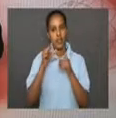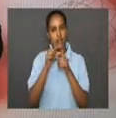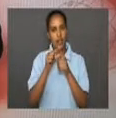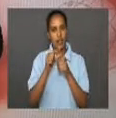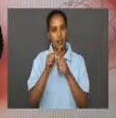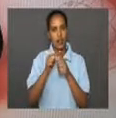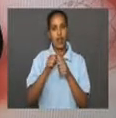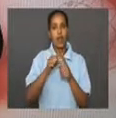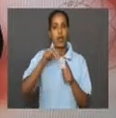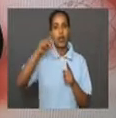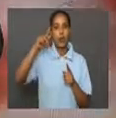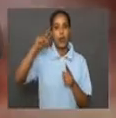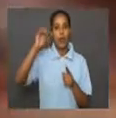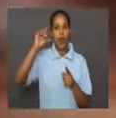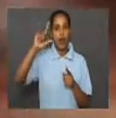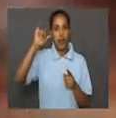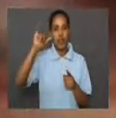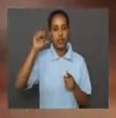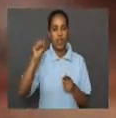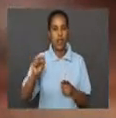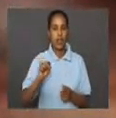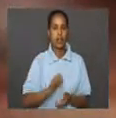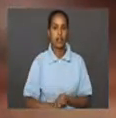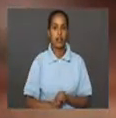term polysaccharide.